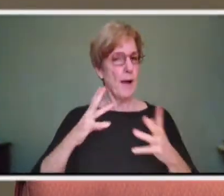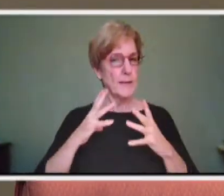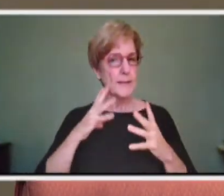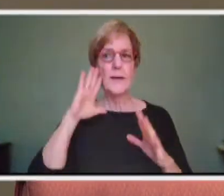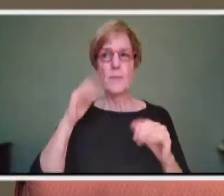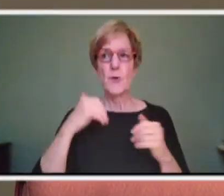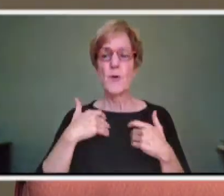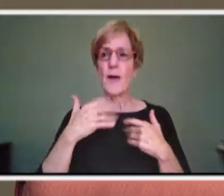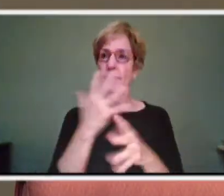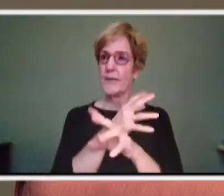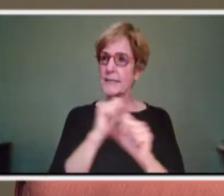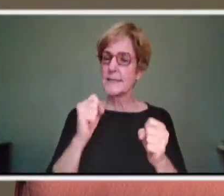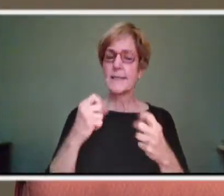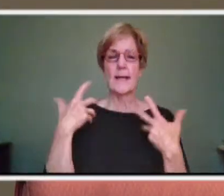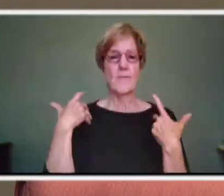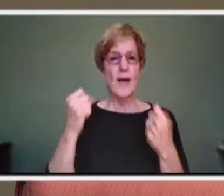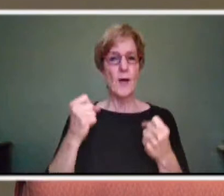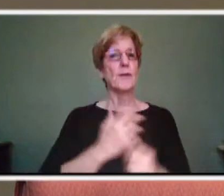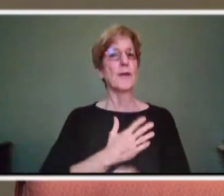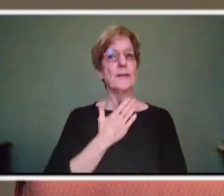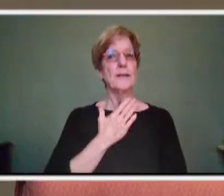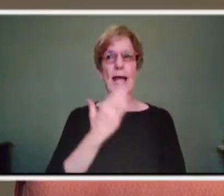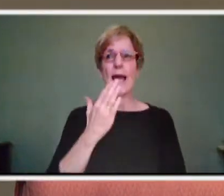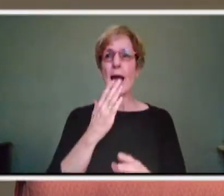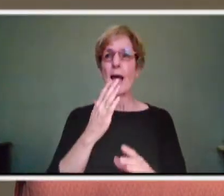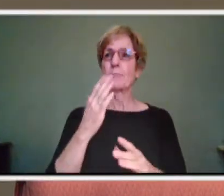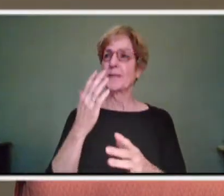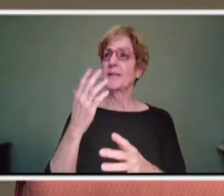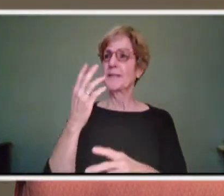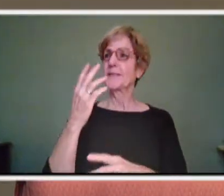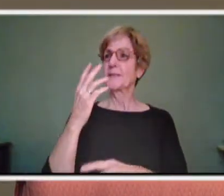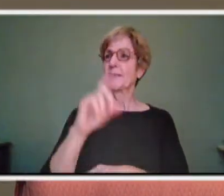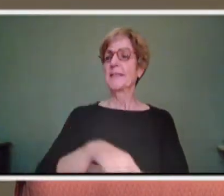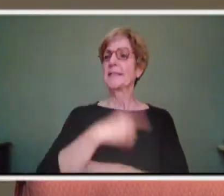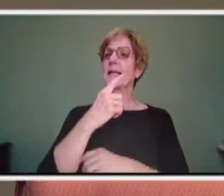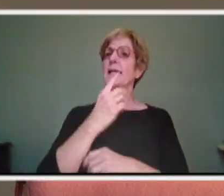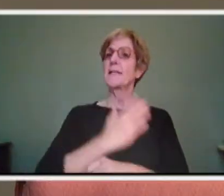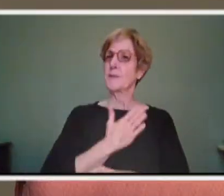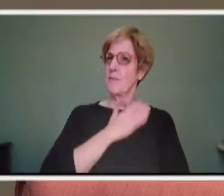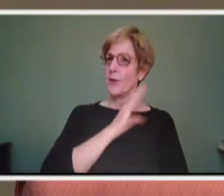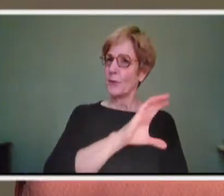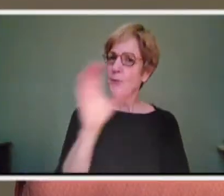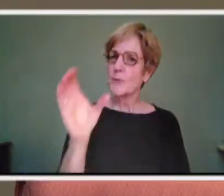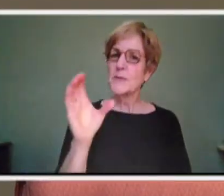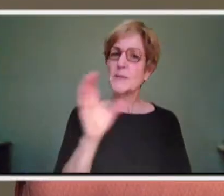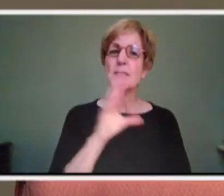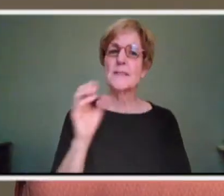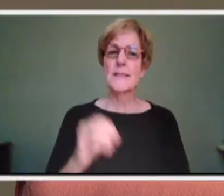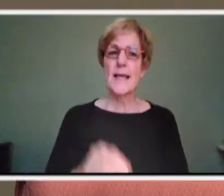safe, healthy, and happy holidays. Merry Christmas. And